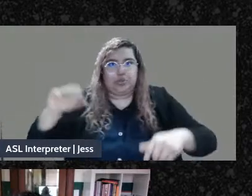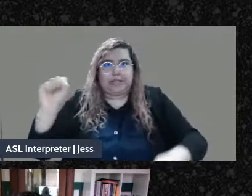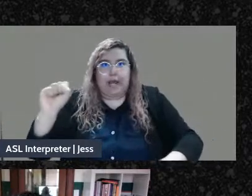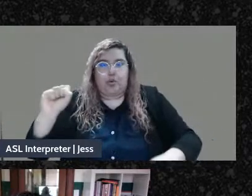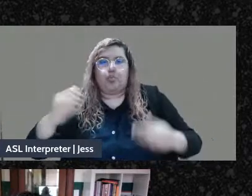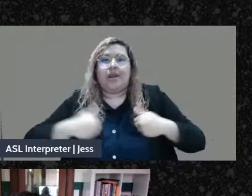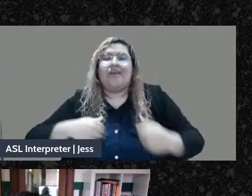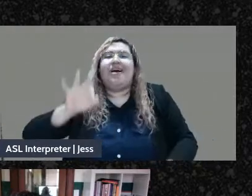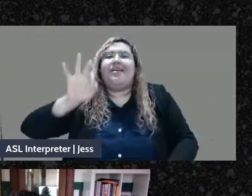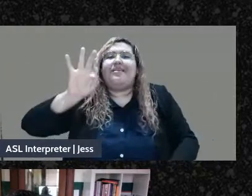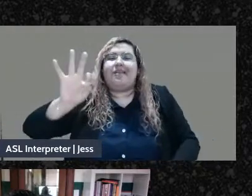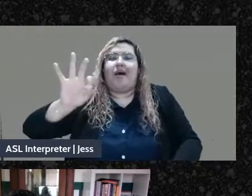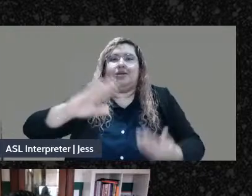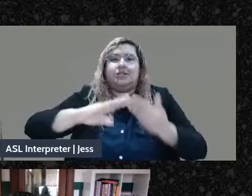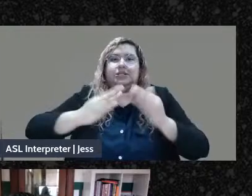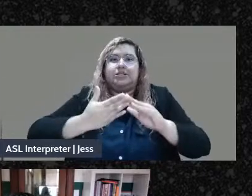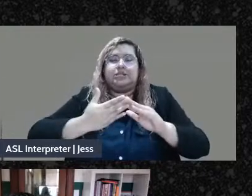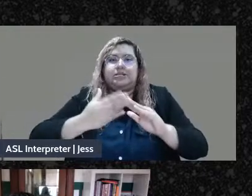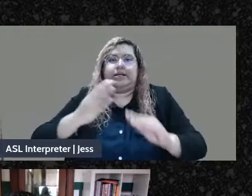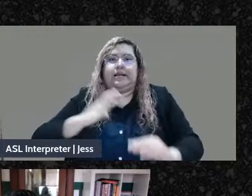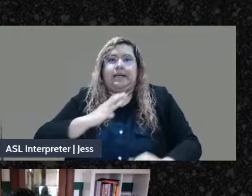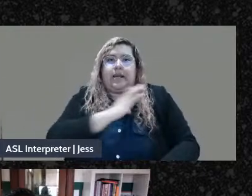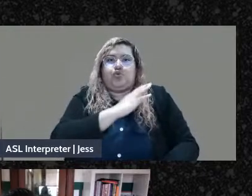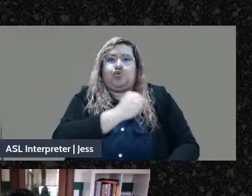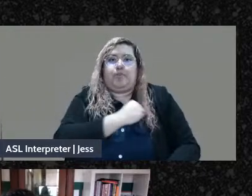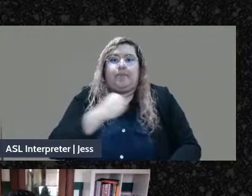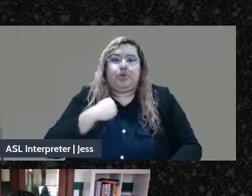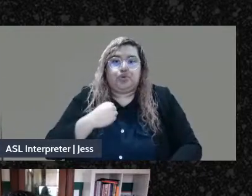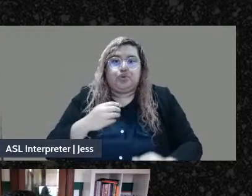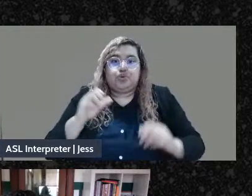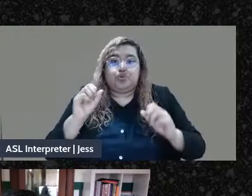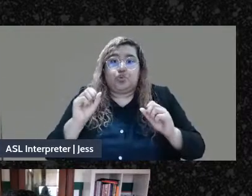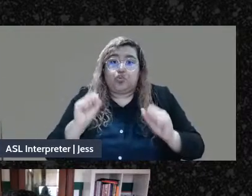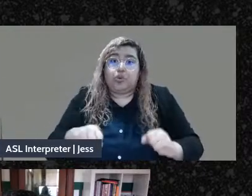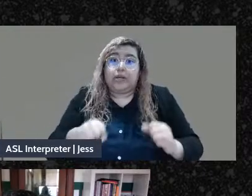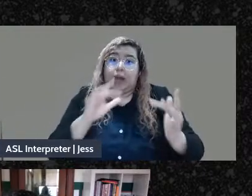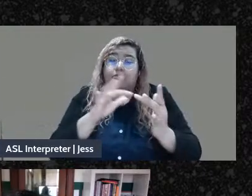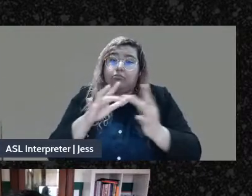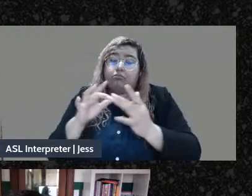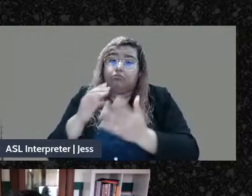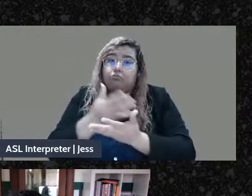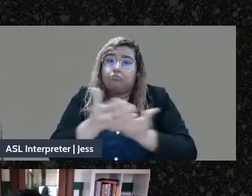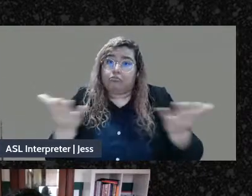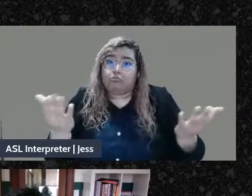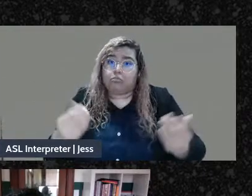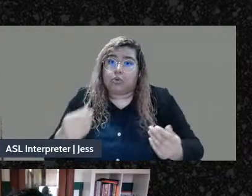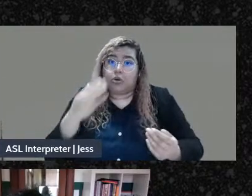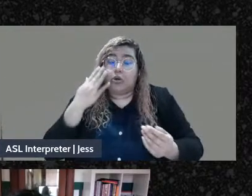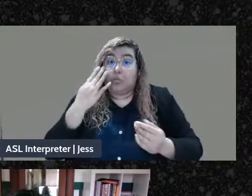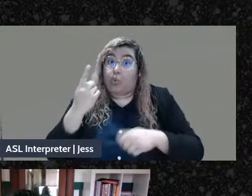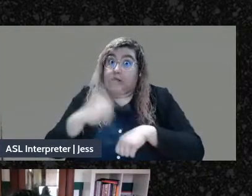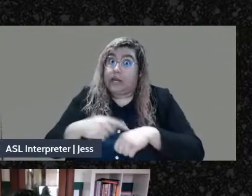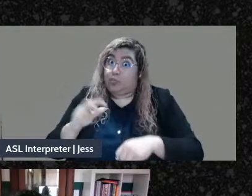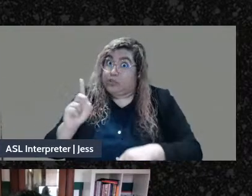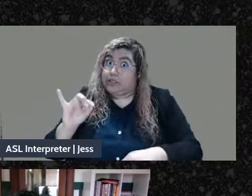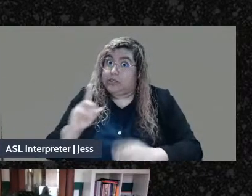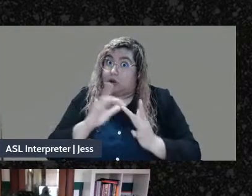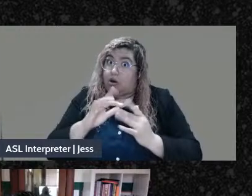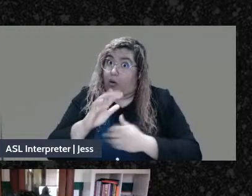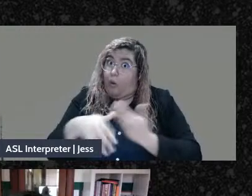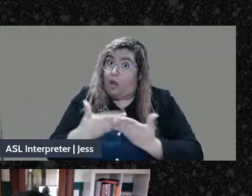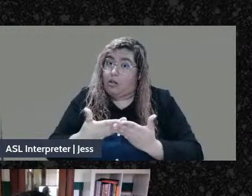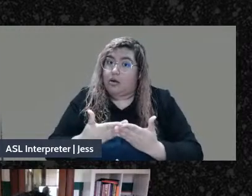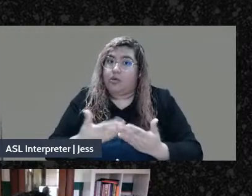9 city council members, right? So like we can get to all of them. Like if we want to, which we did one time, we can do, we were trying